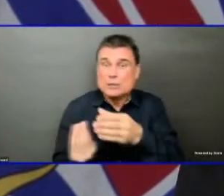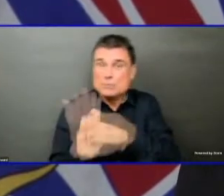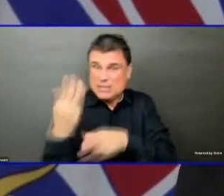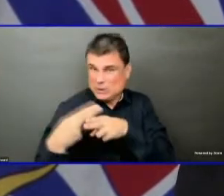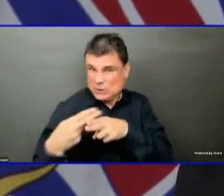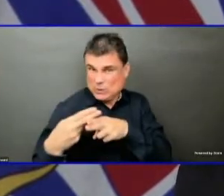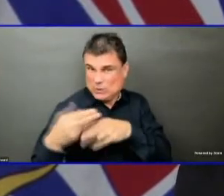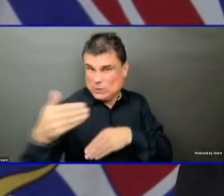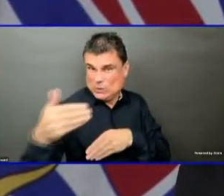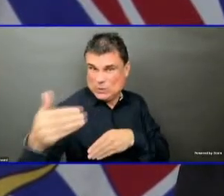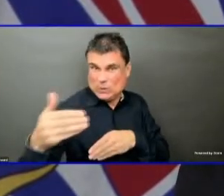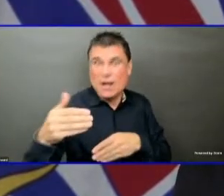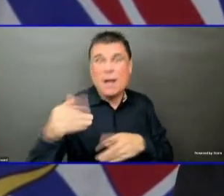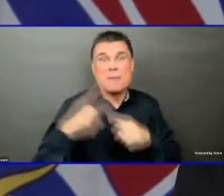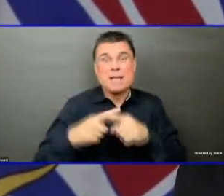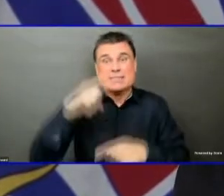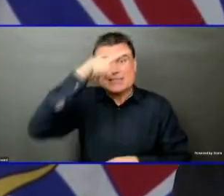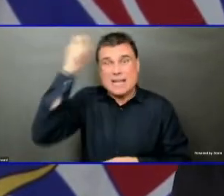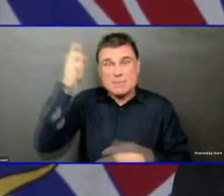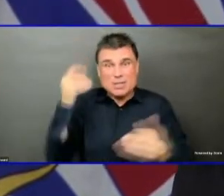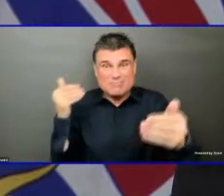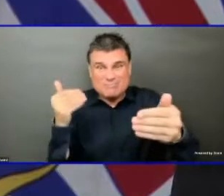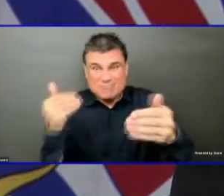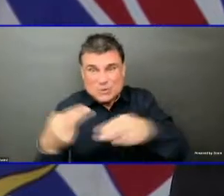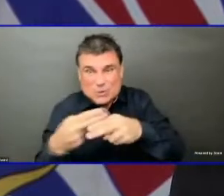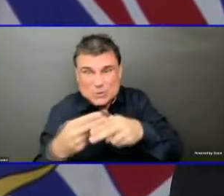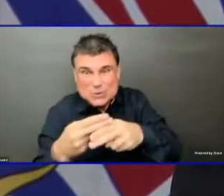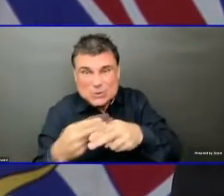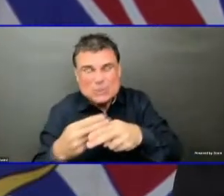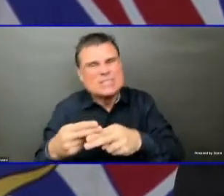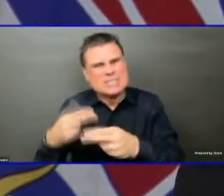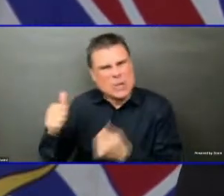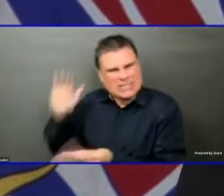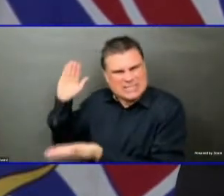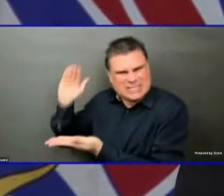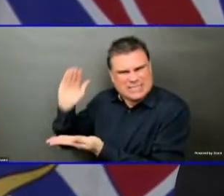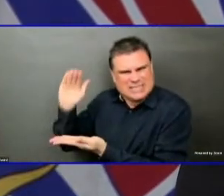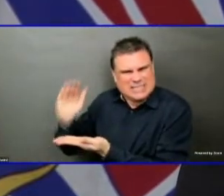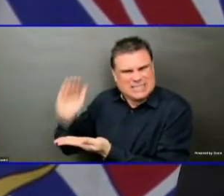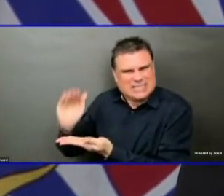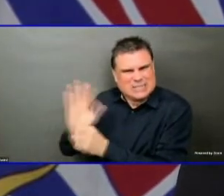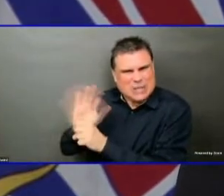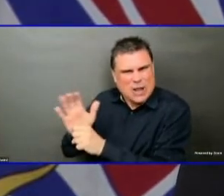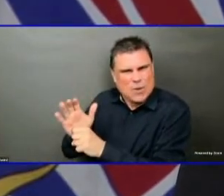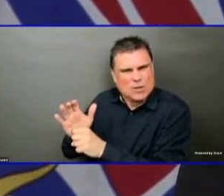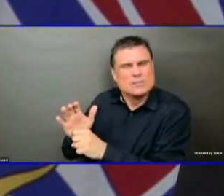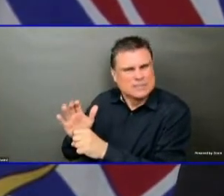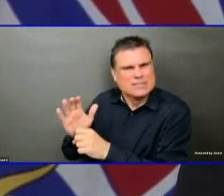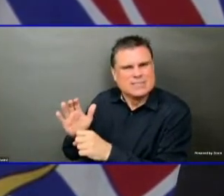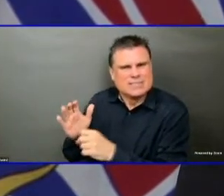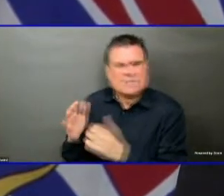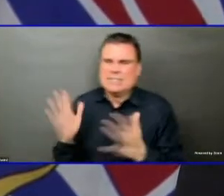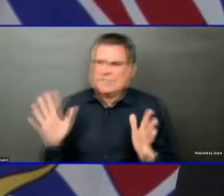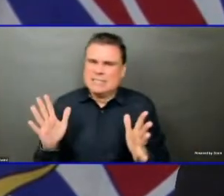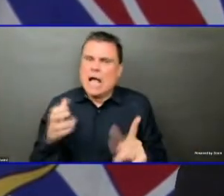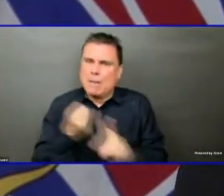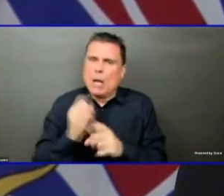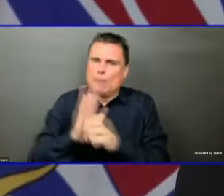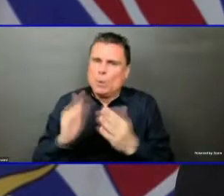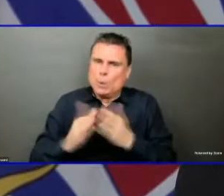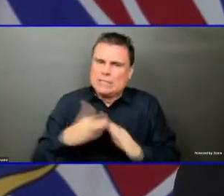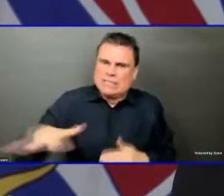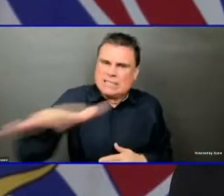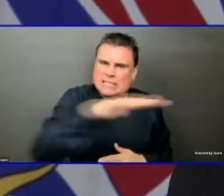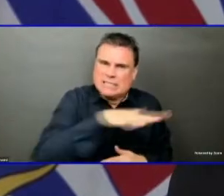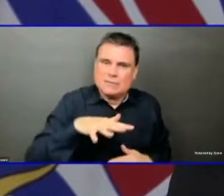by minimizing the impact on our communities now, and we need to do that by being kind, being